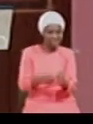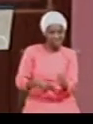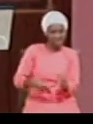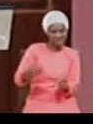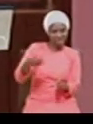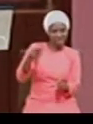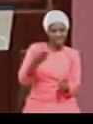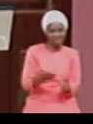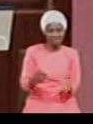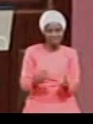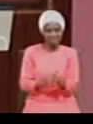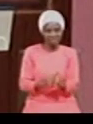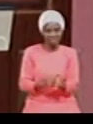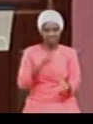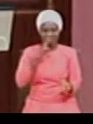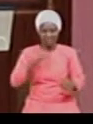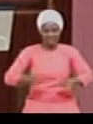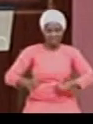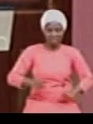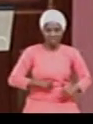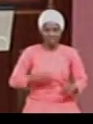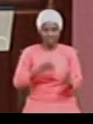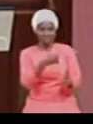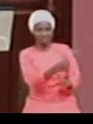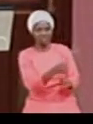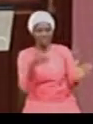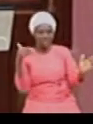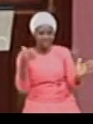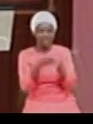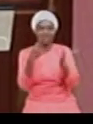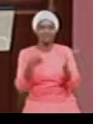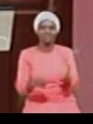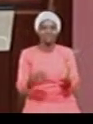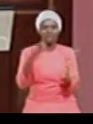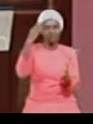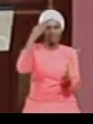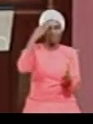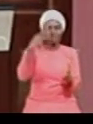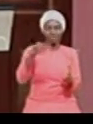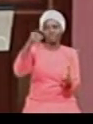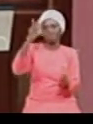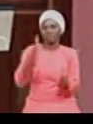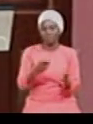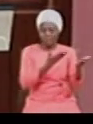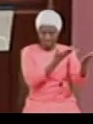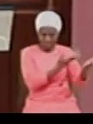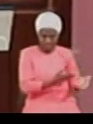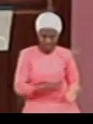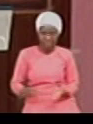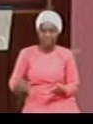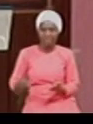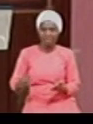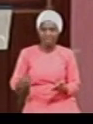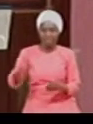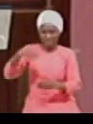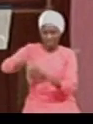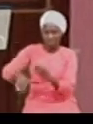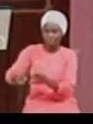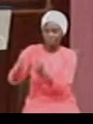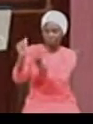that exalteth itself against the knowledge of God, bringing into